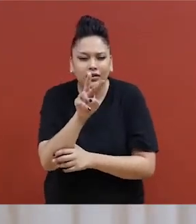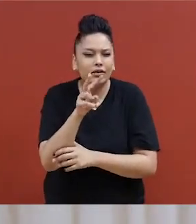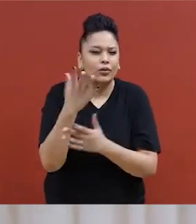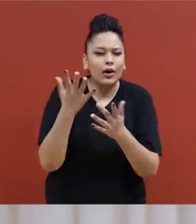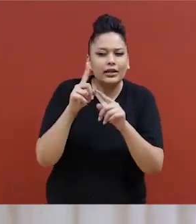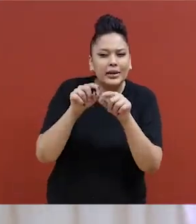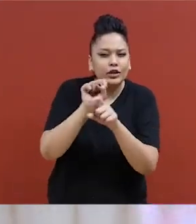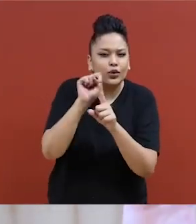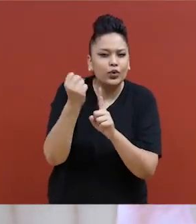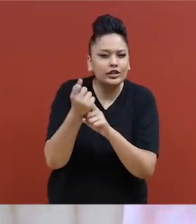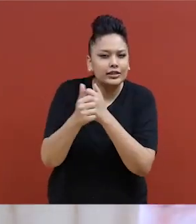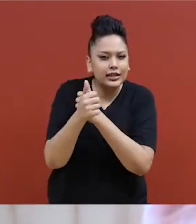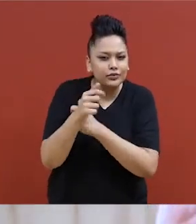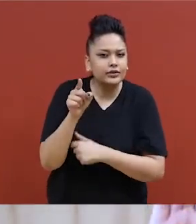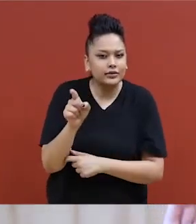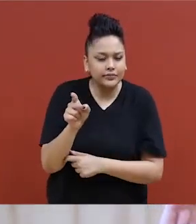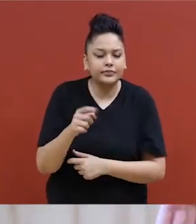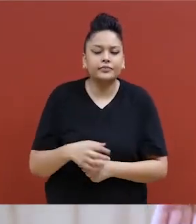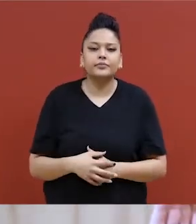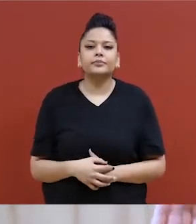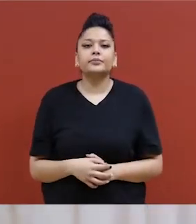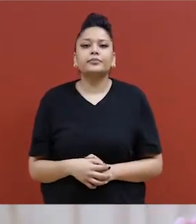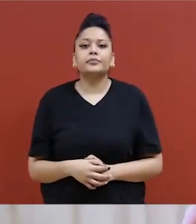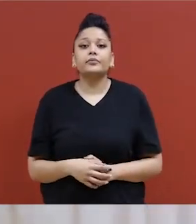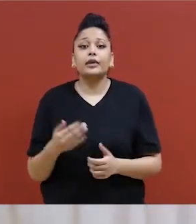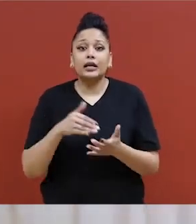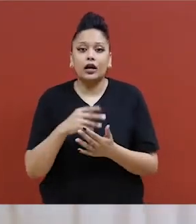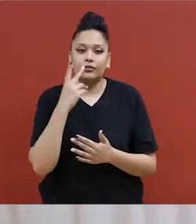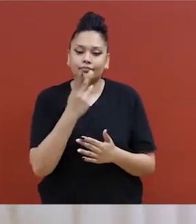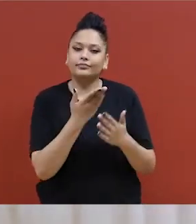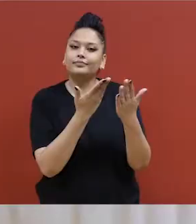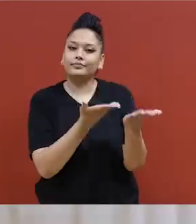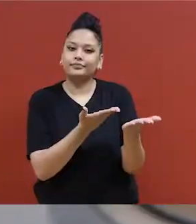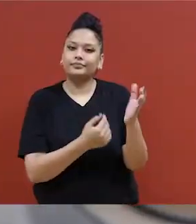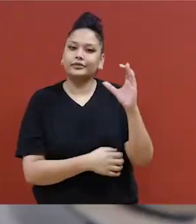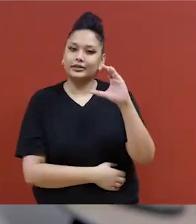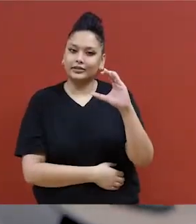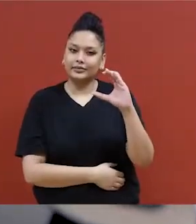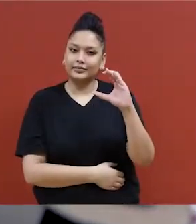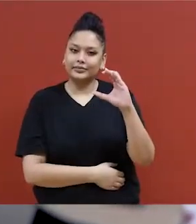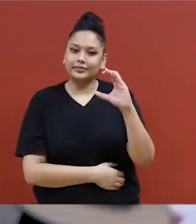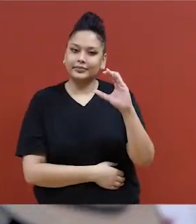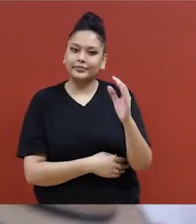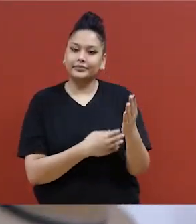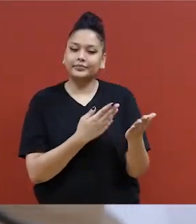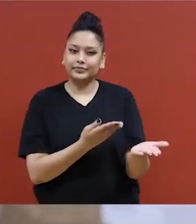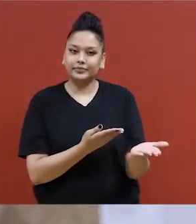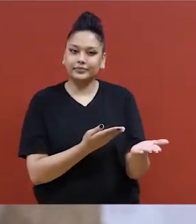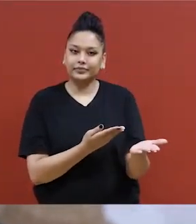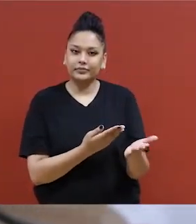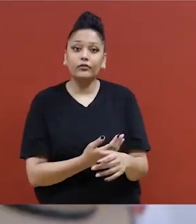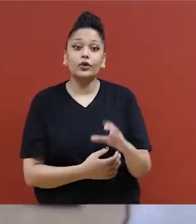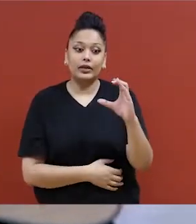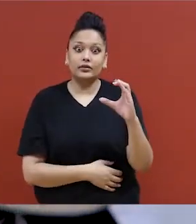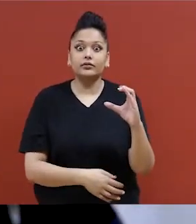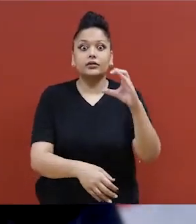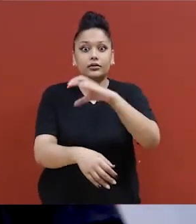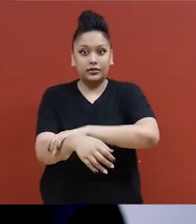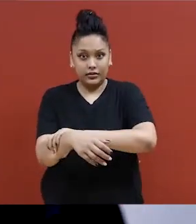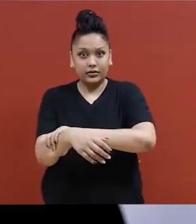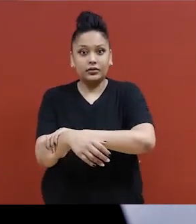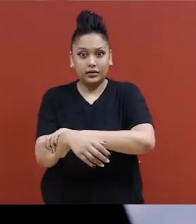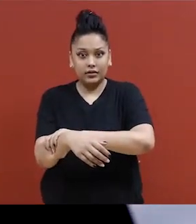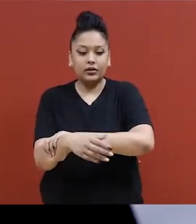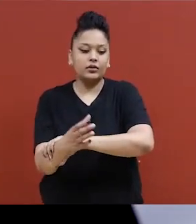more time, please. So we're cupping our hands into the letter C, cross into inside elbow.